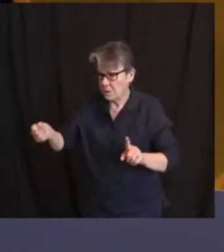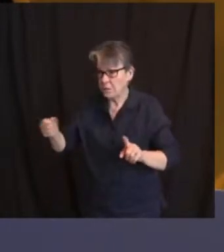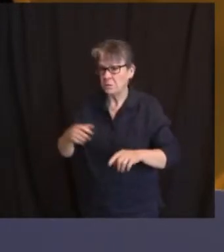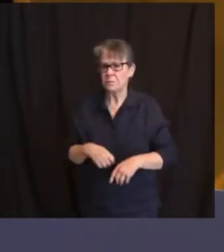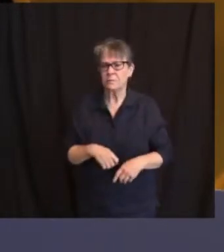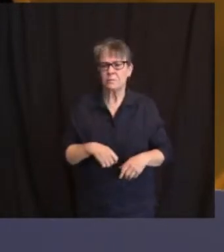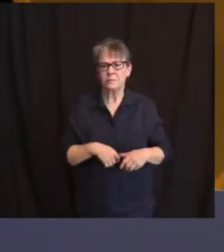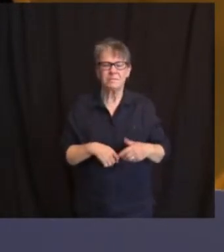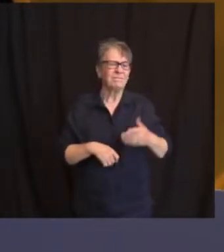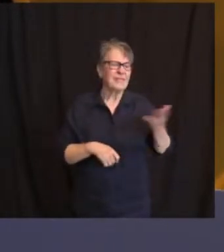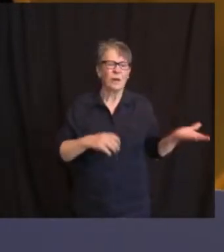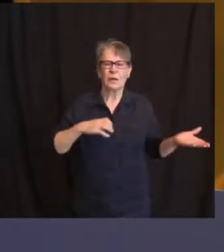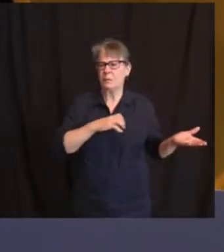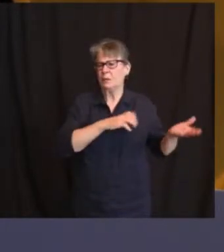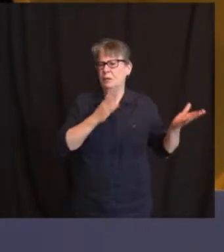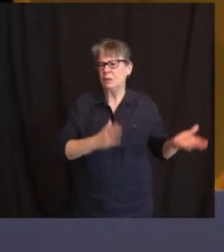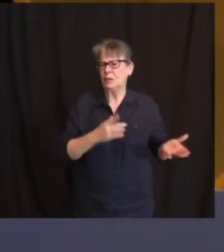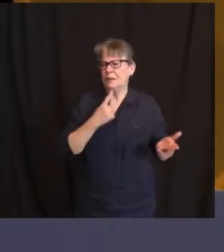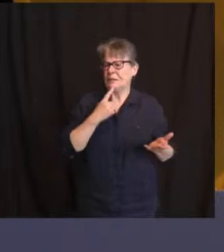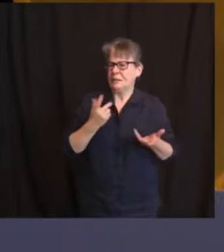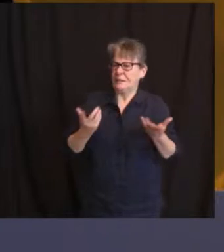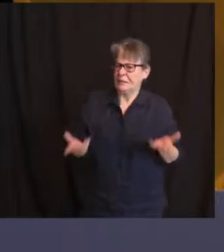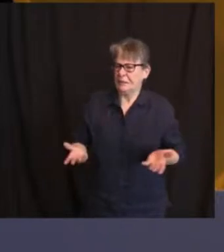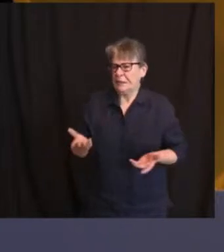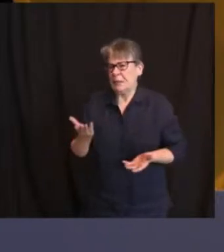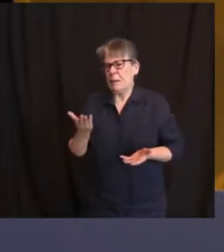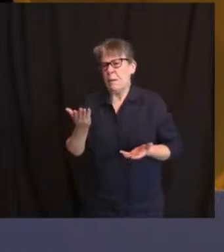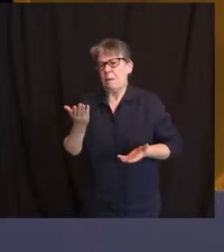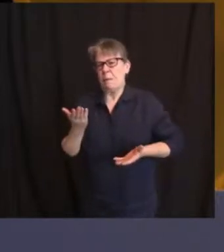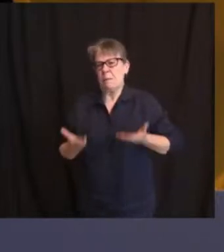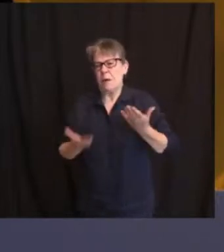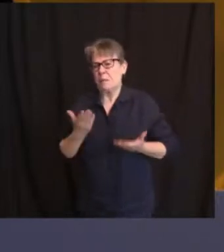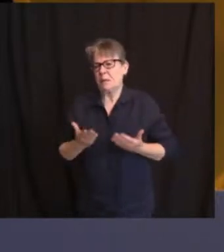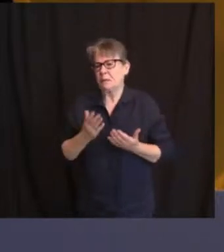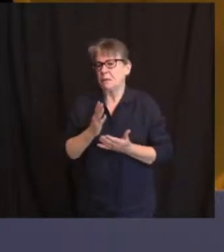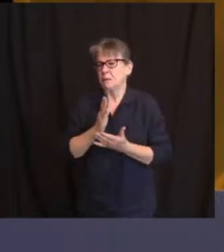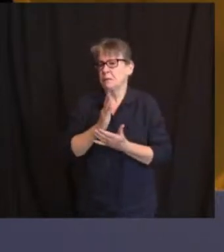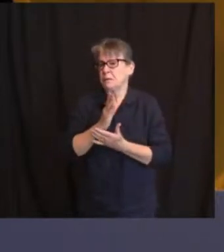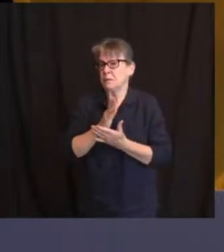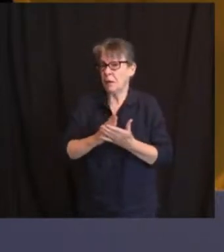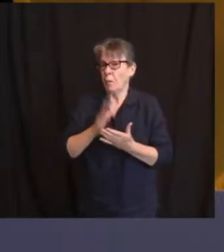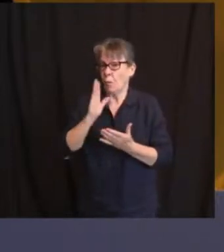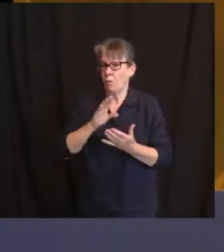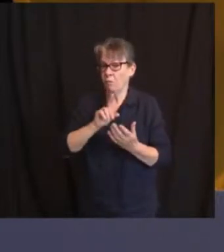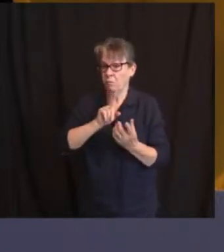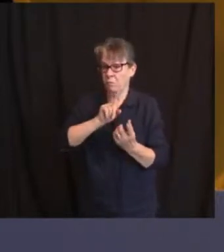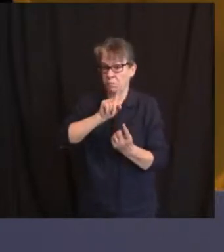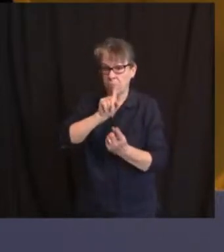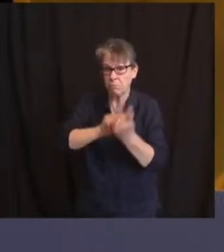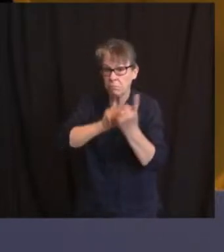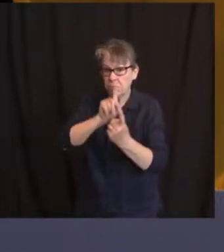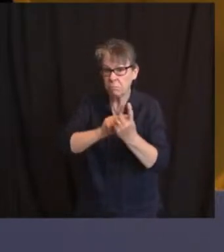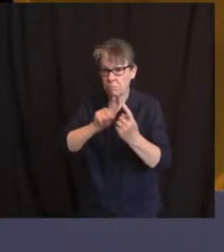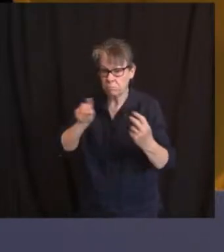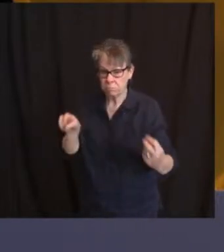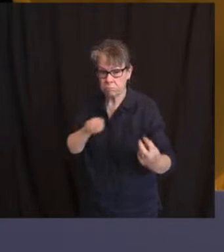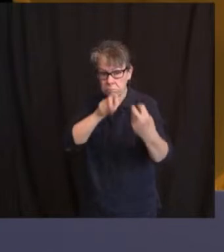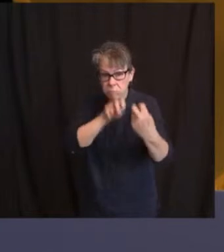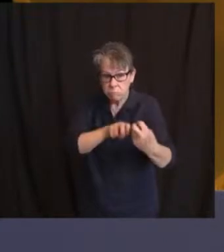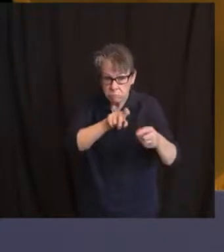face-to-face if required, particularly as we see the pediatric cases increase. There may be a reason to do